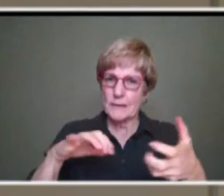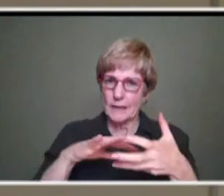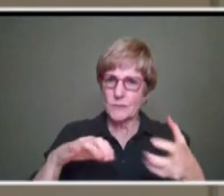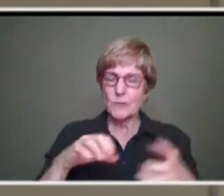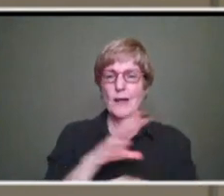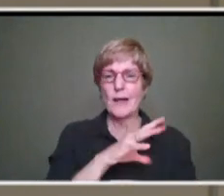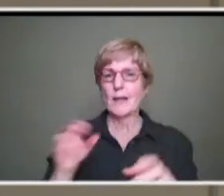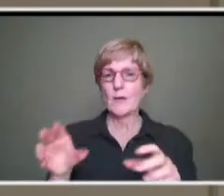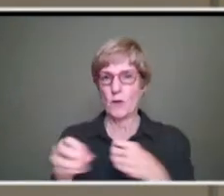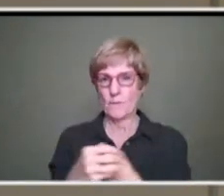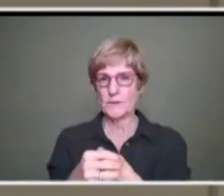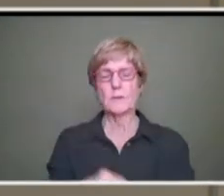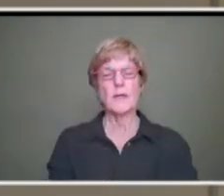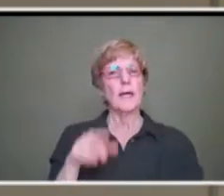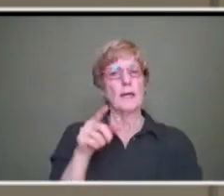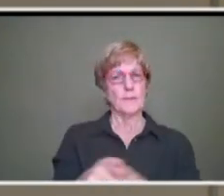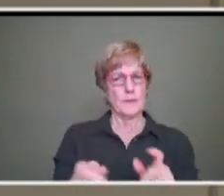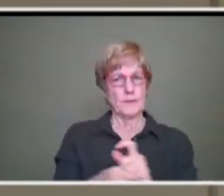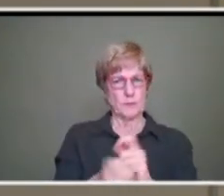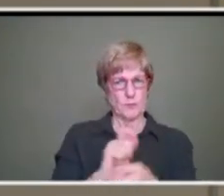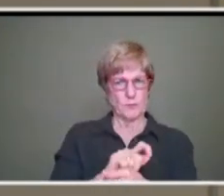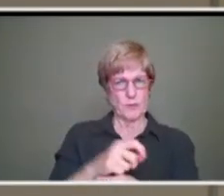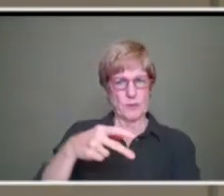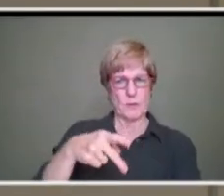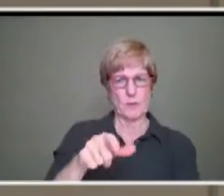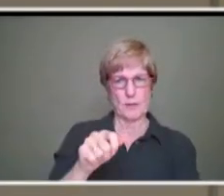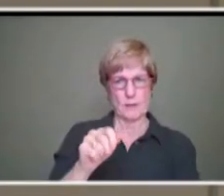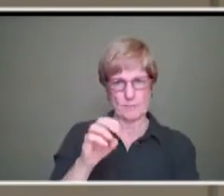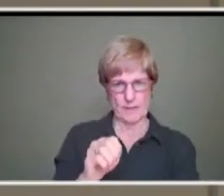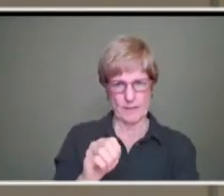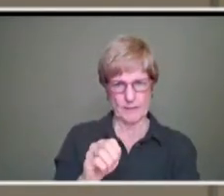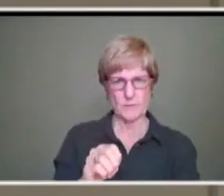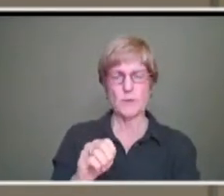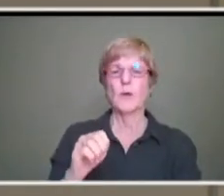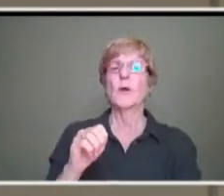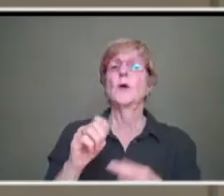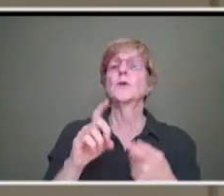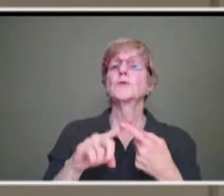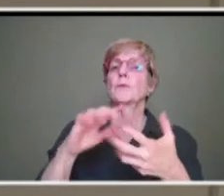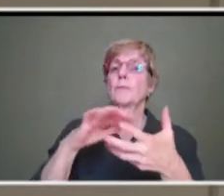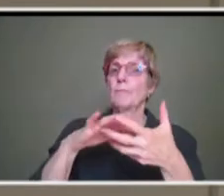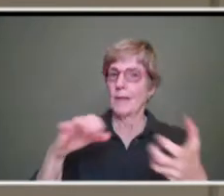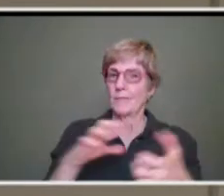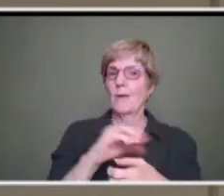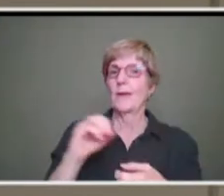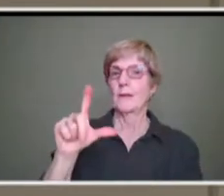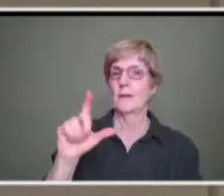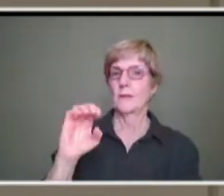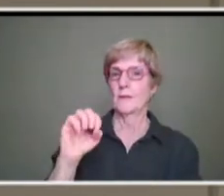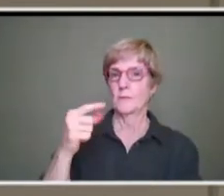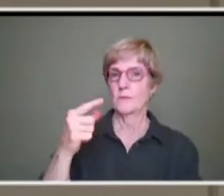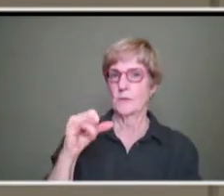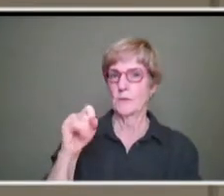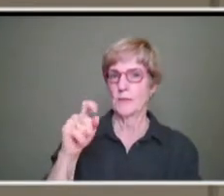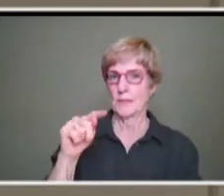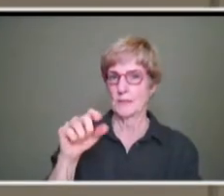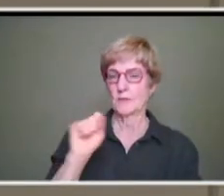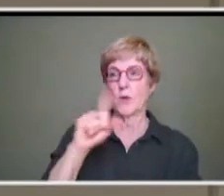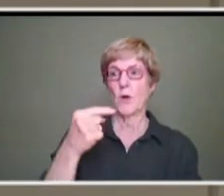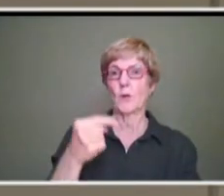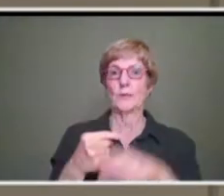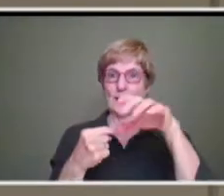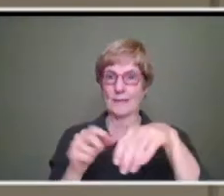If This Were to change the place type to manufacturing and Logistics you're saying only for this particular site